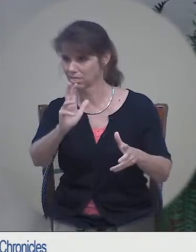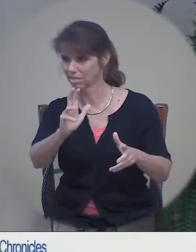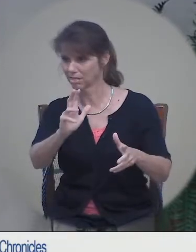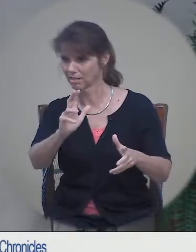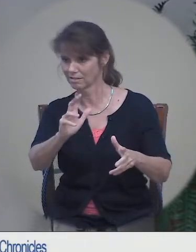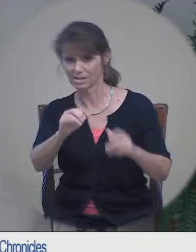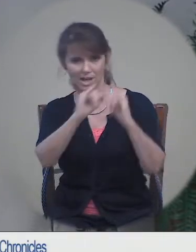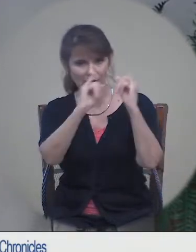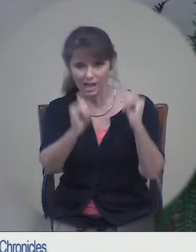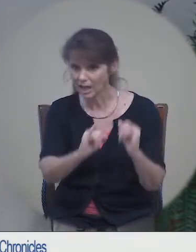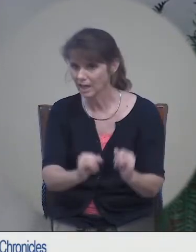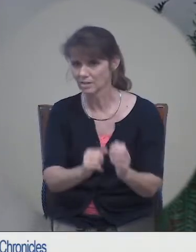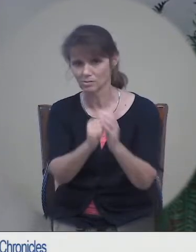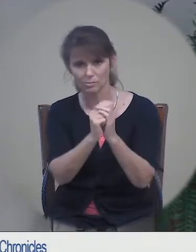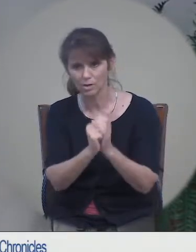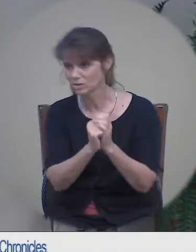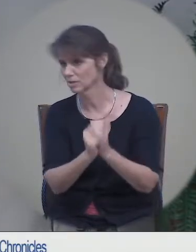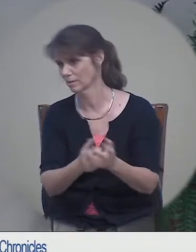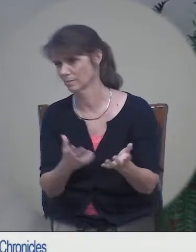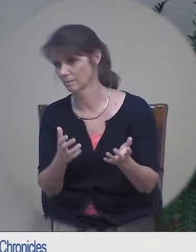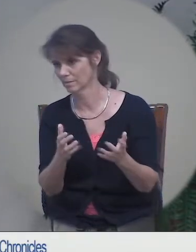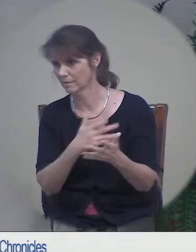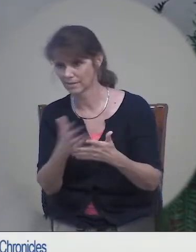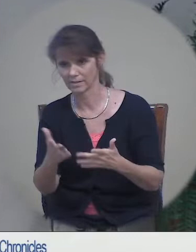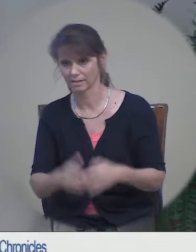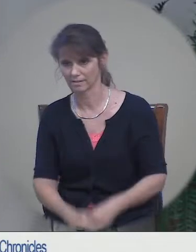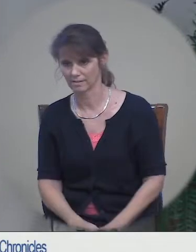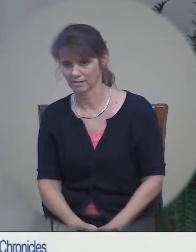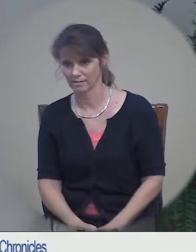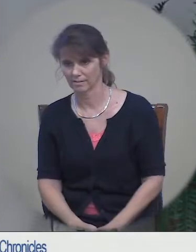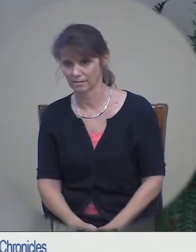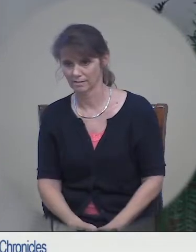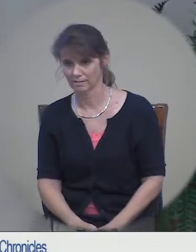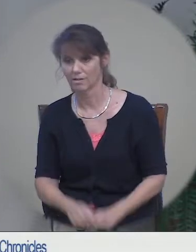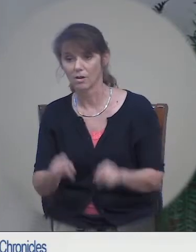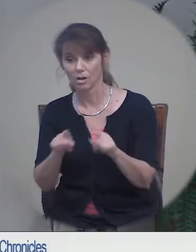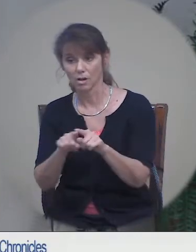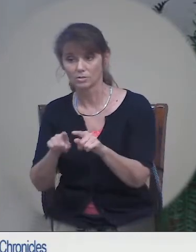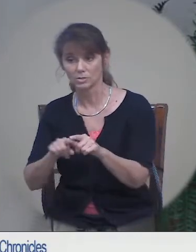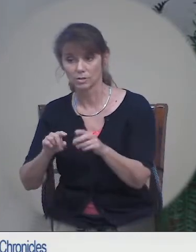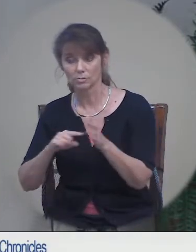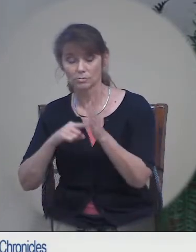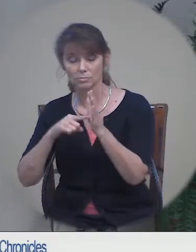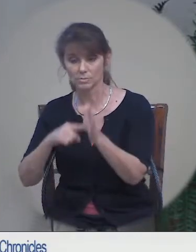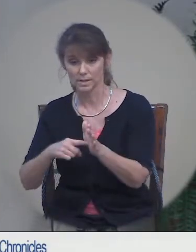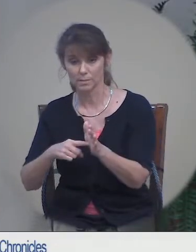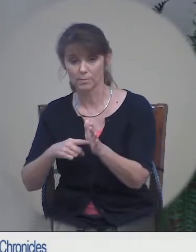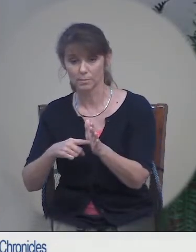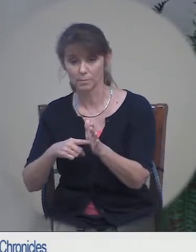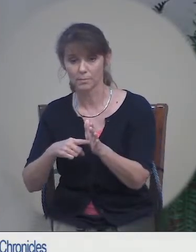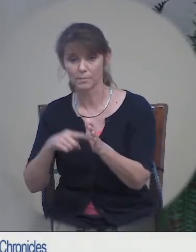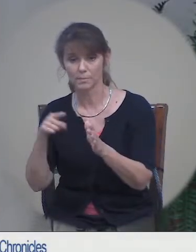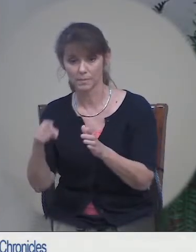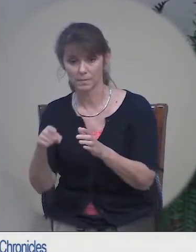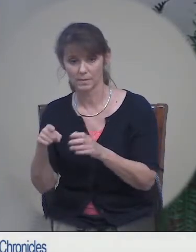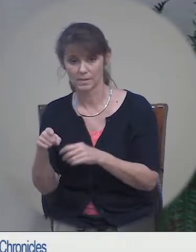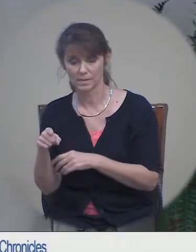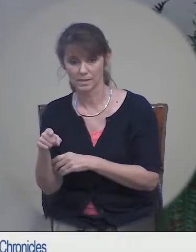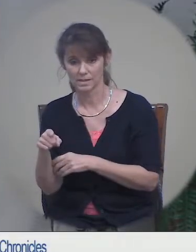be. But the second thing it says about Hezekiah is he was